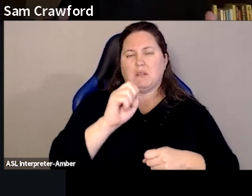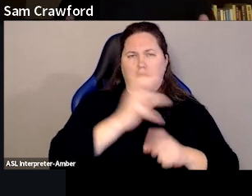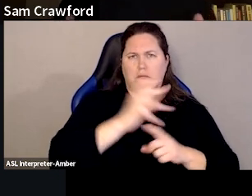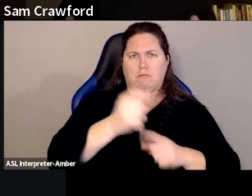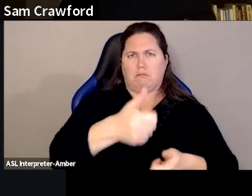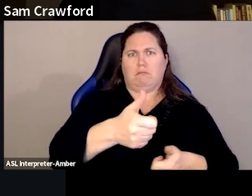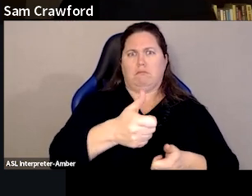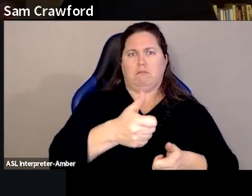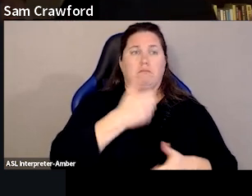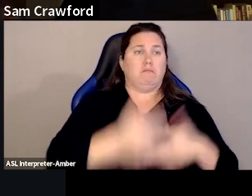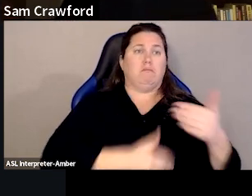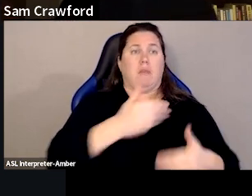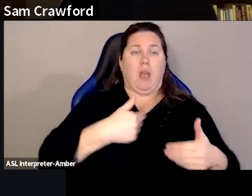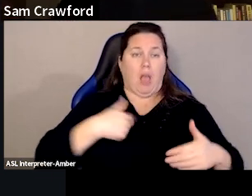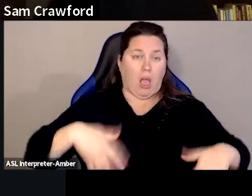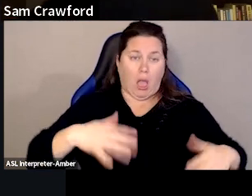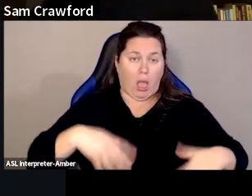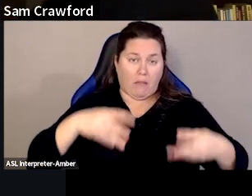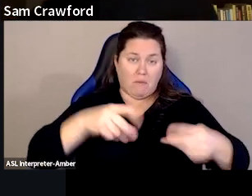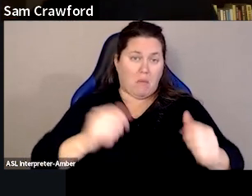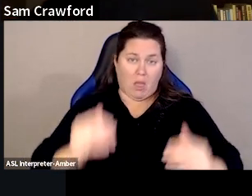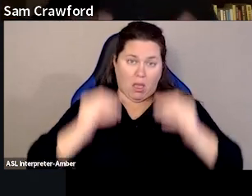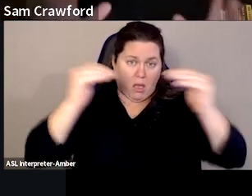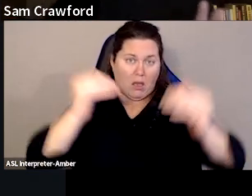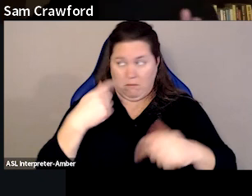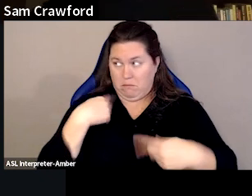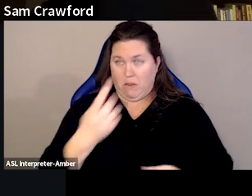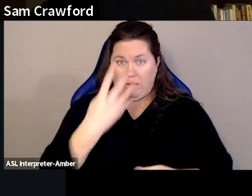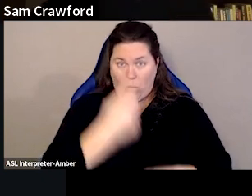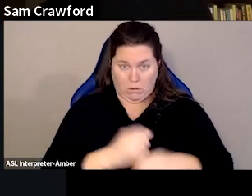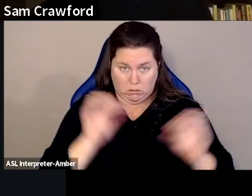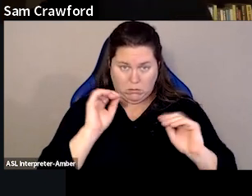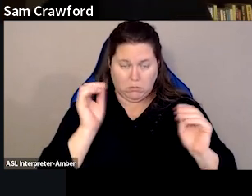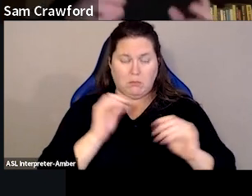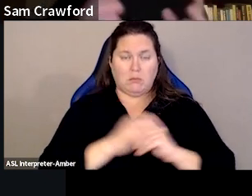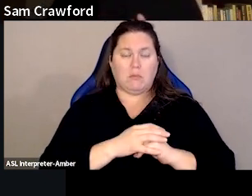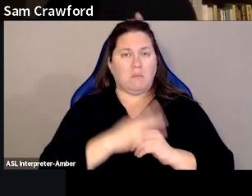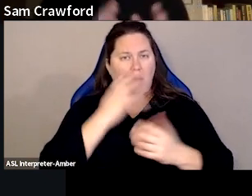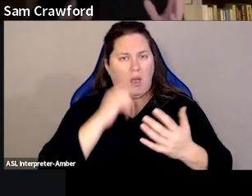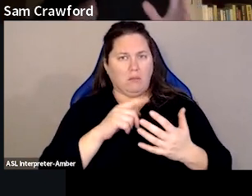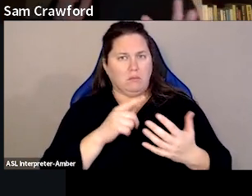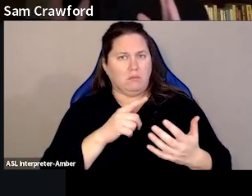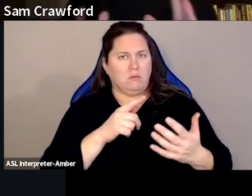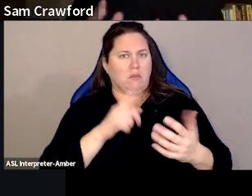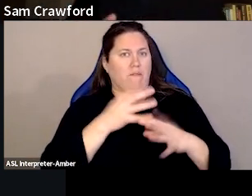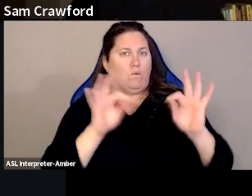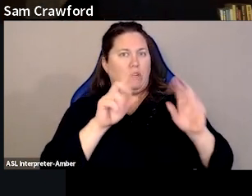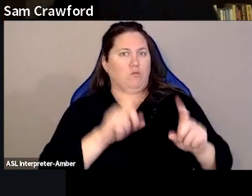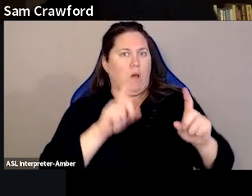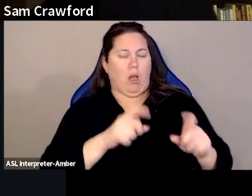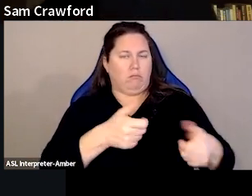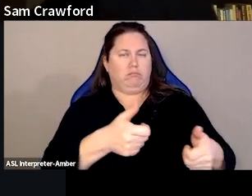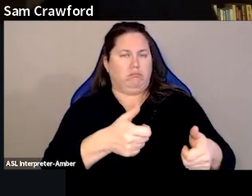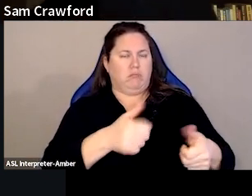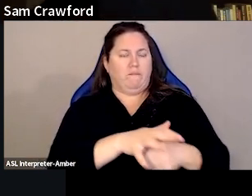I still haven't upgraded, and it's been about 4 years. So those are the resources. Now, if you want more, I think there's about